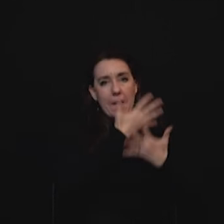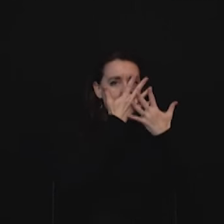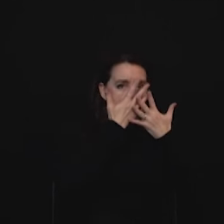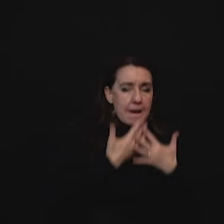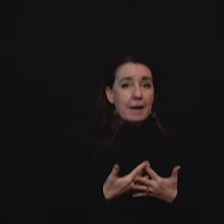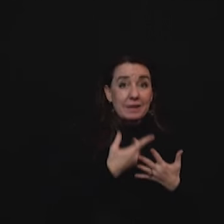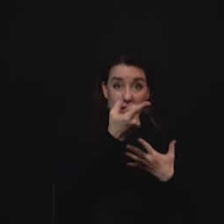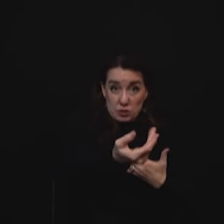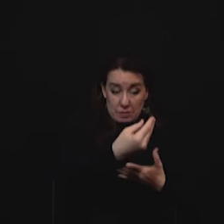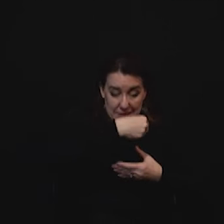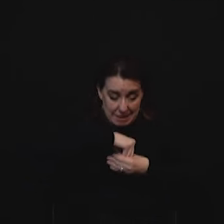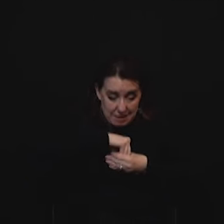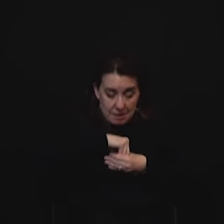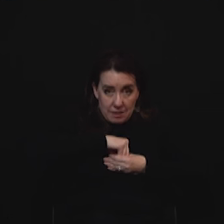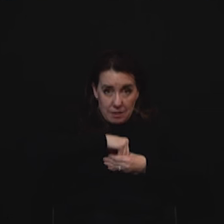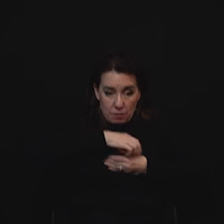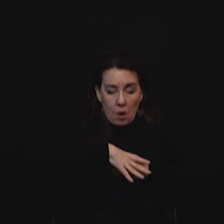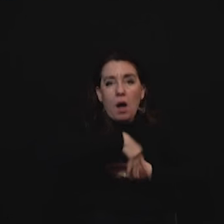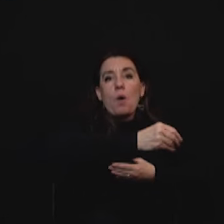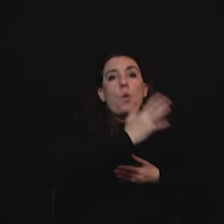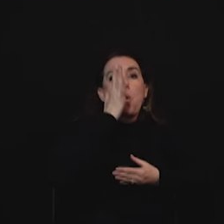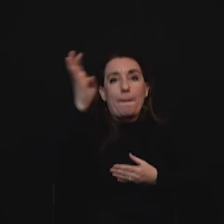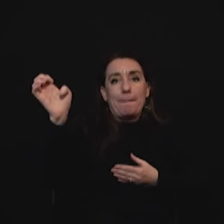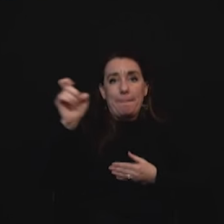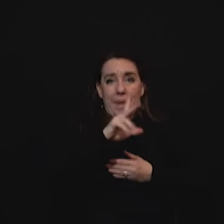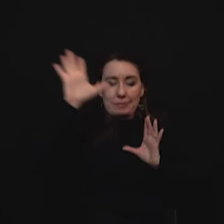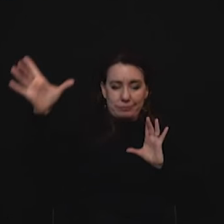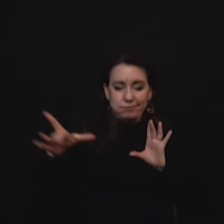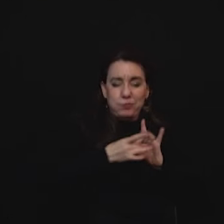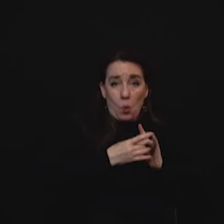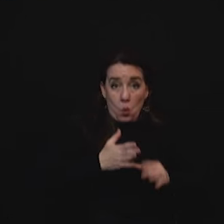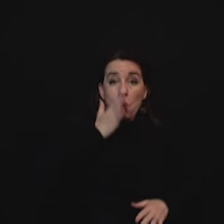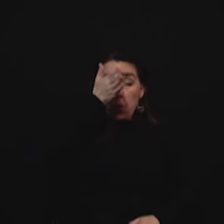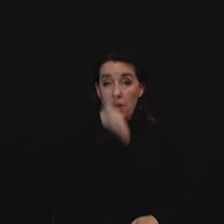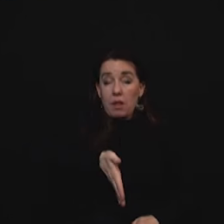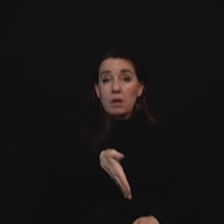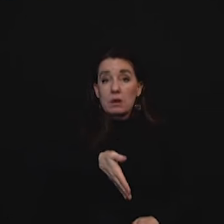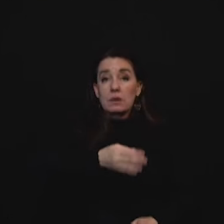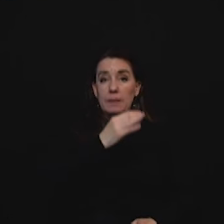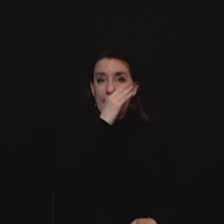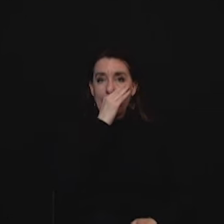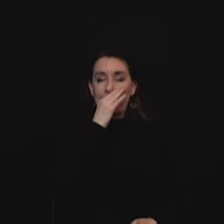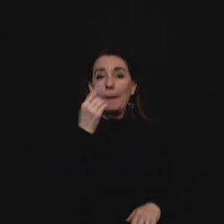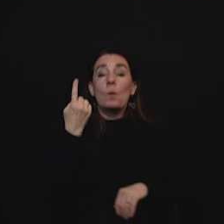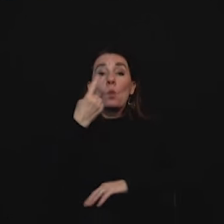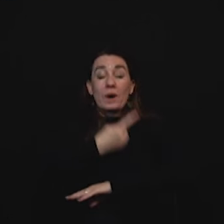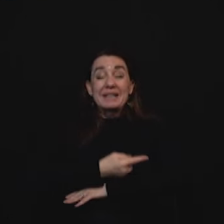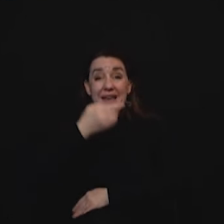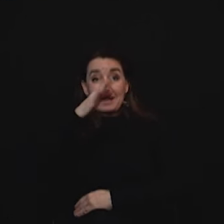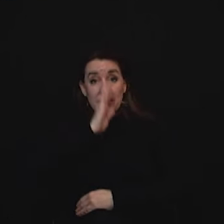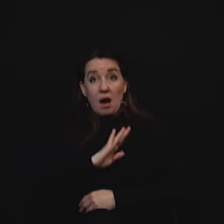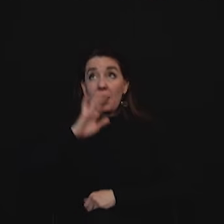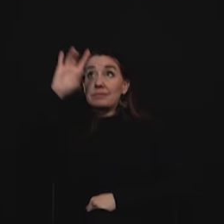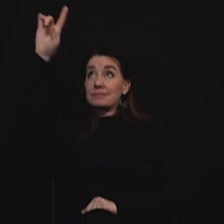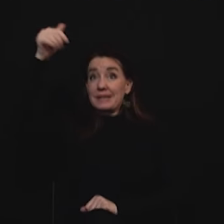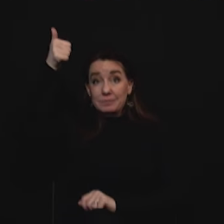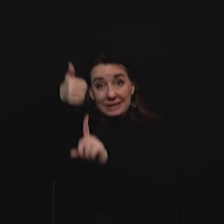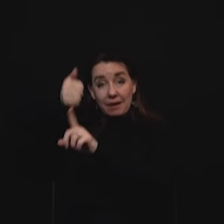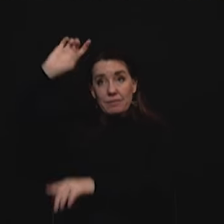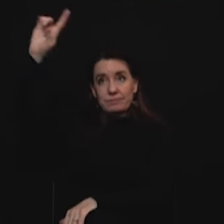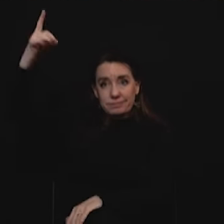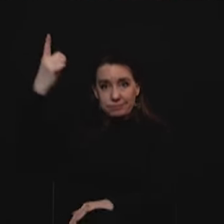let in. I'm coming back for you. And he would. One day, God himself would